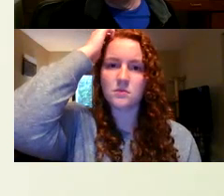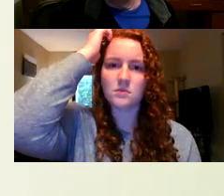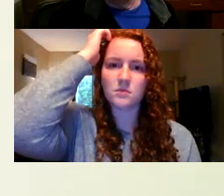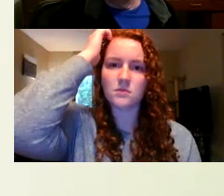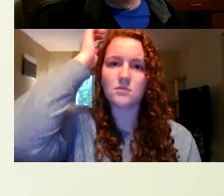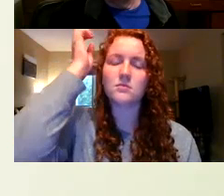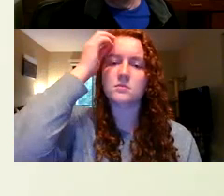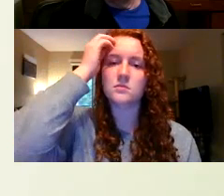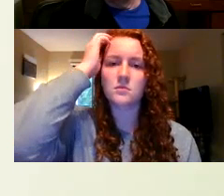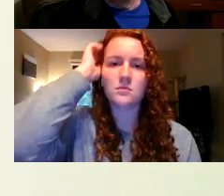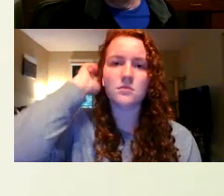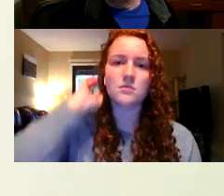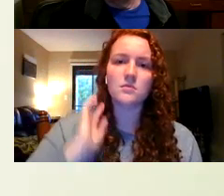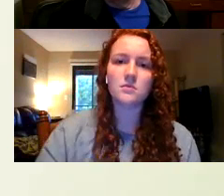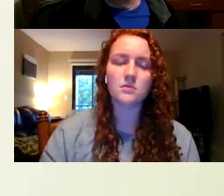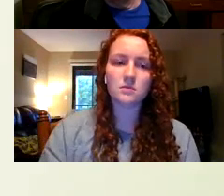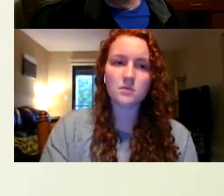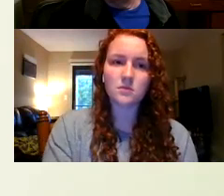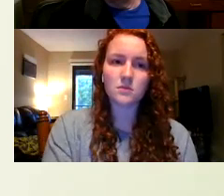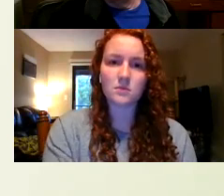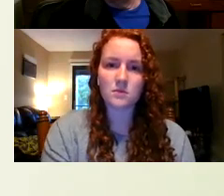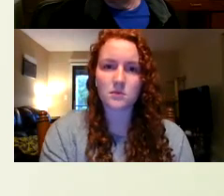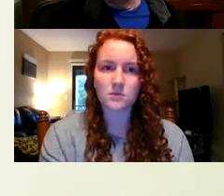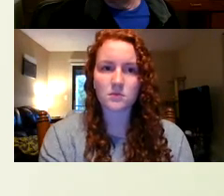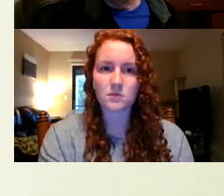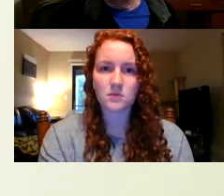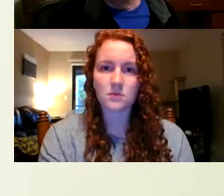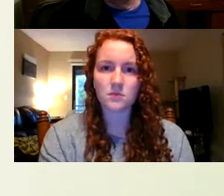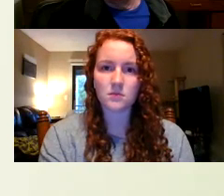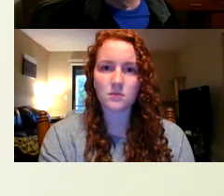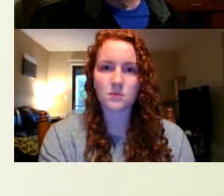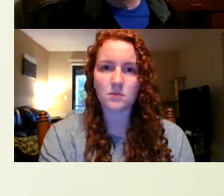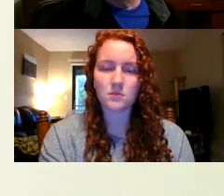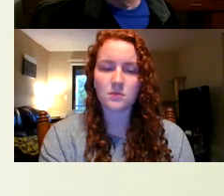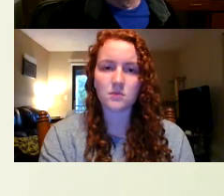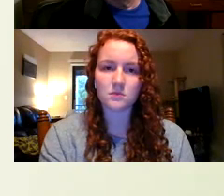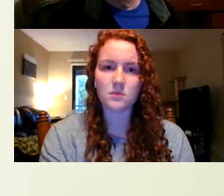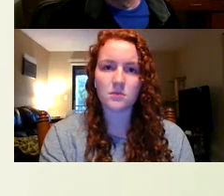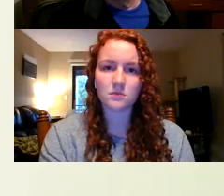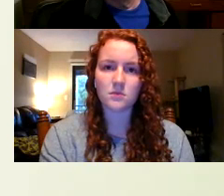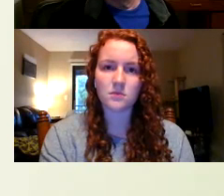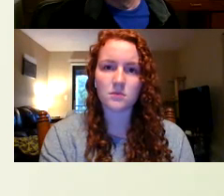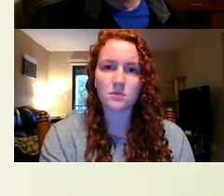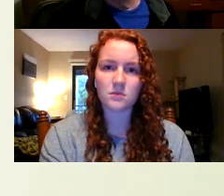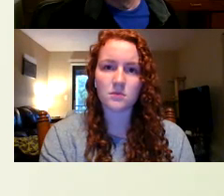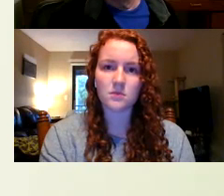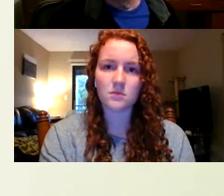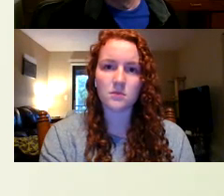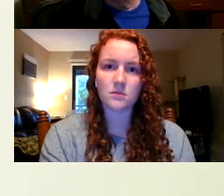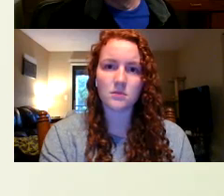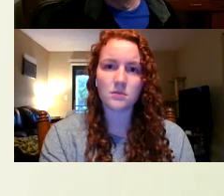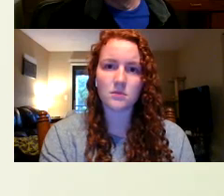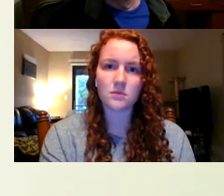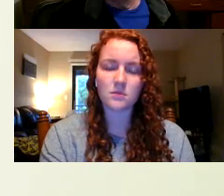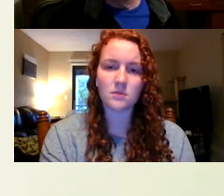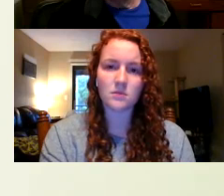last week with some complications, and looks like it's because